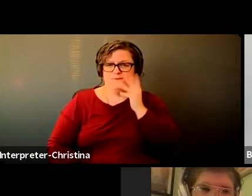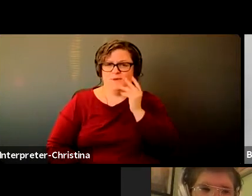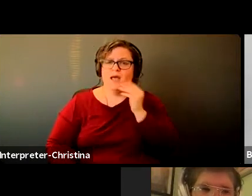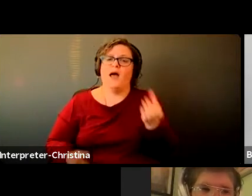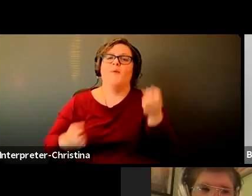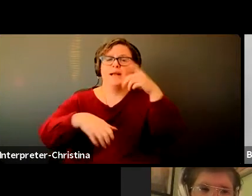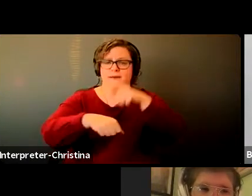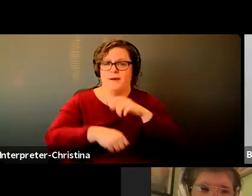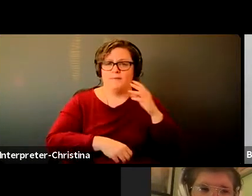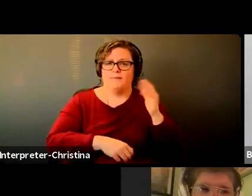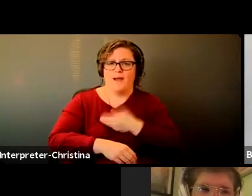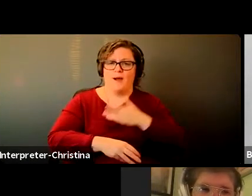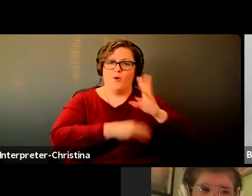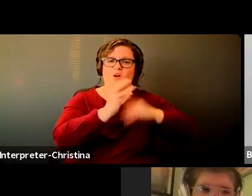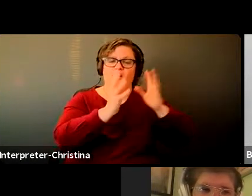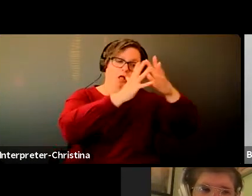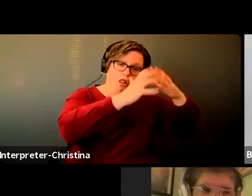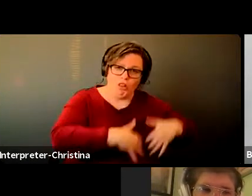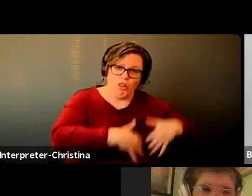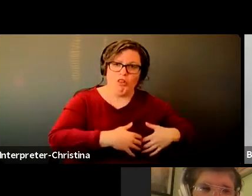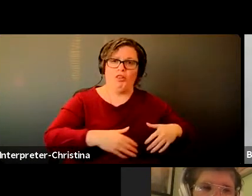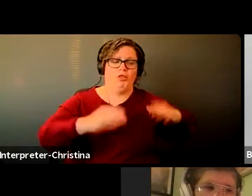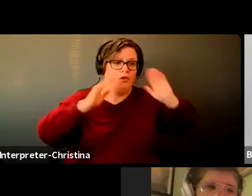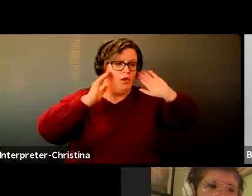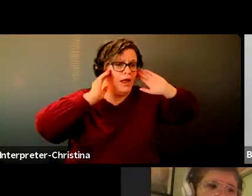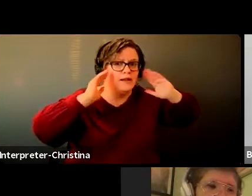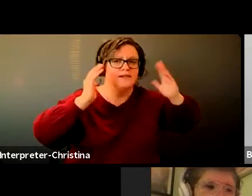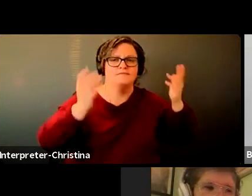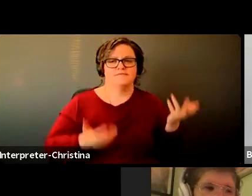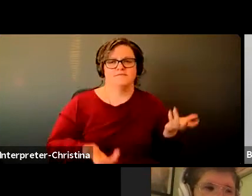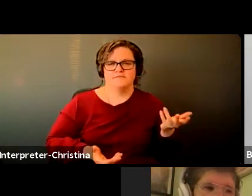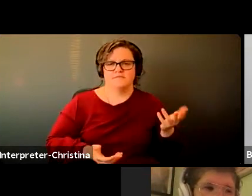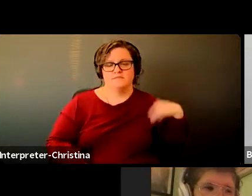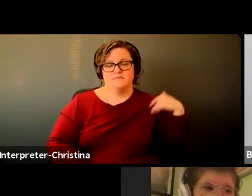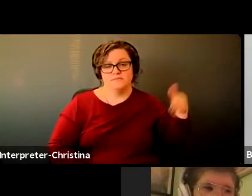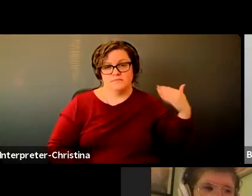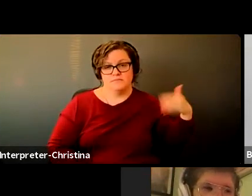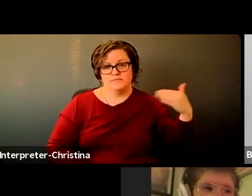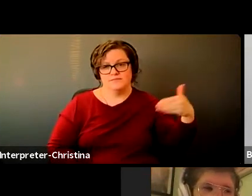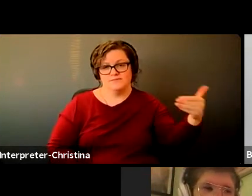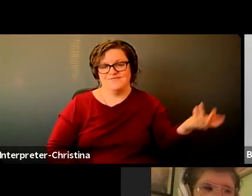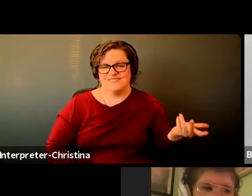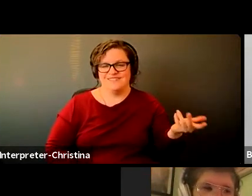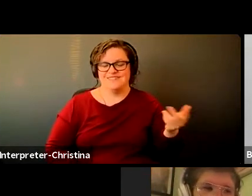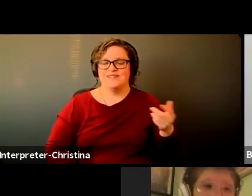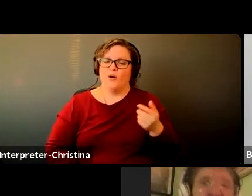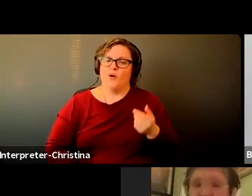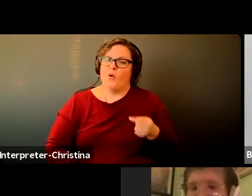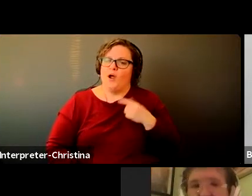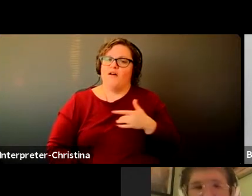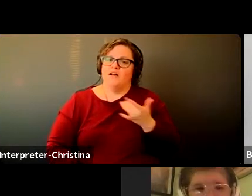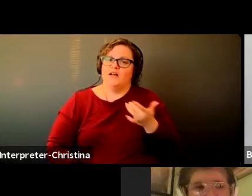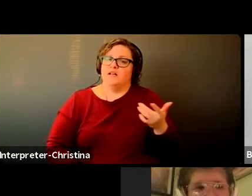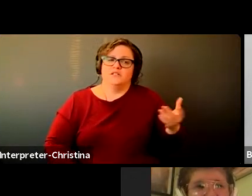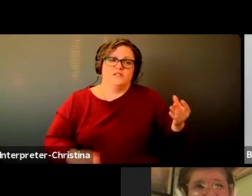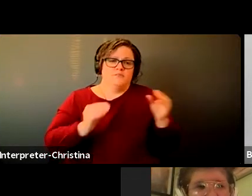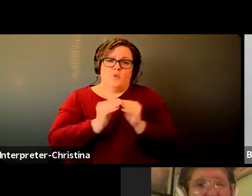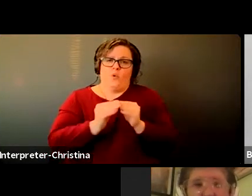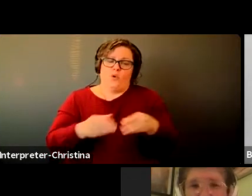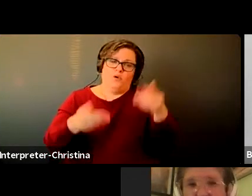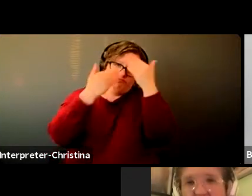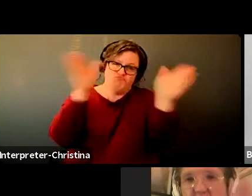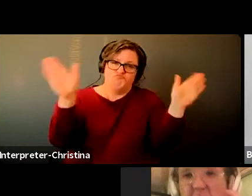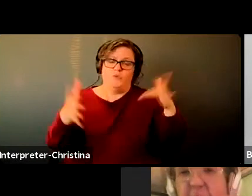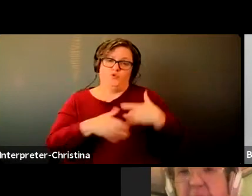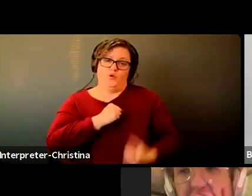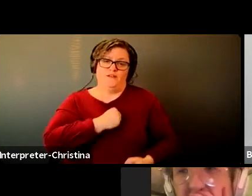that sense for me, at the same time, like, yeah, I think like I've been opening myself to the grief. Like I've been opening myself to like, I need